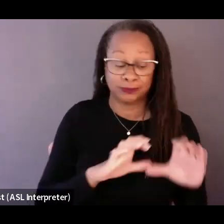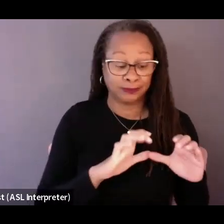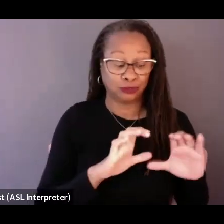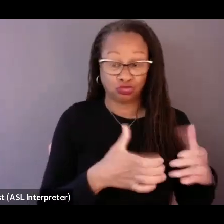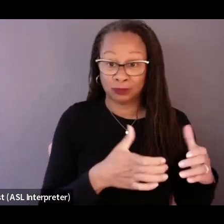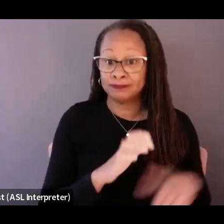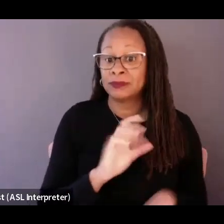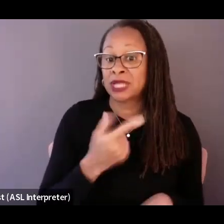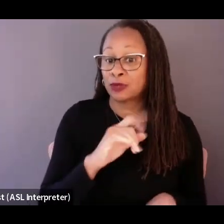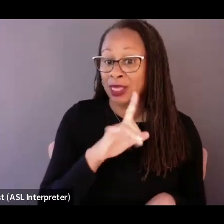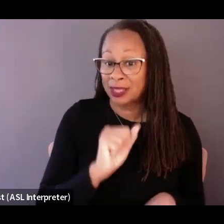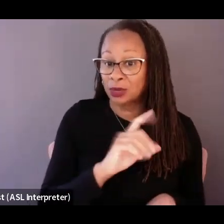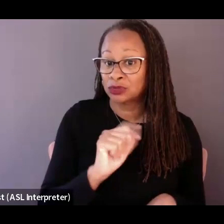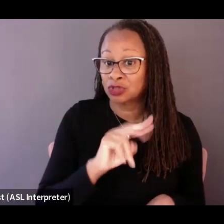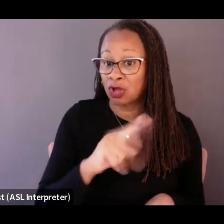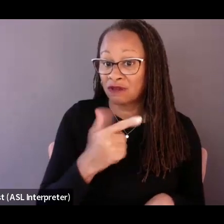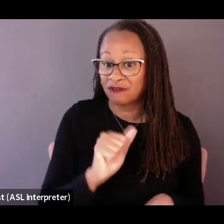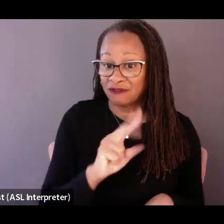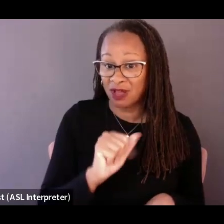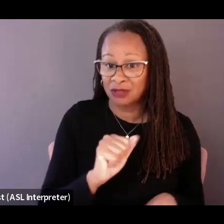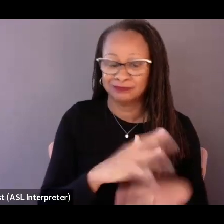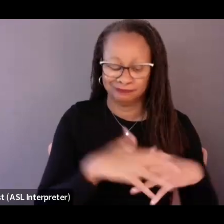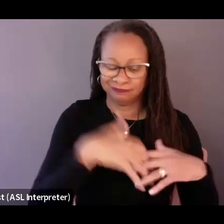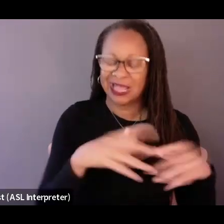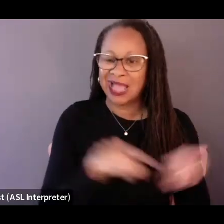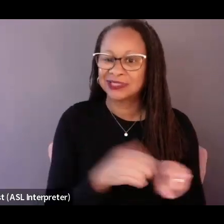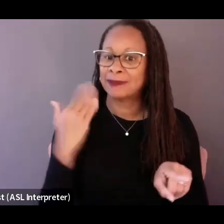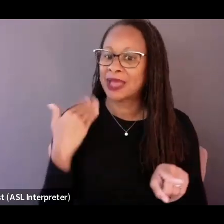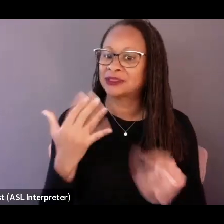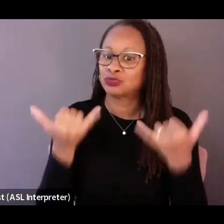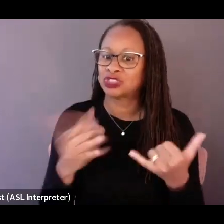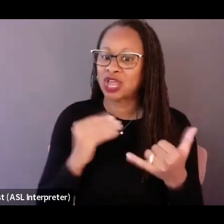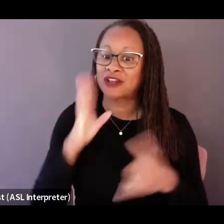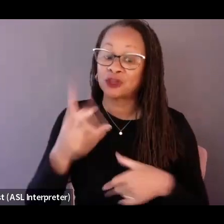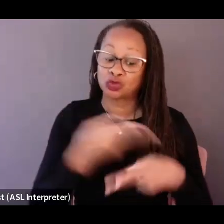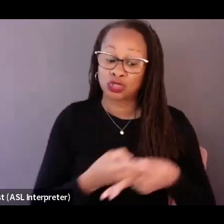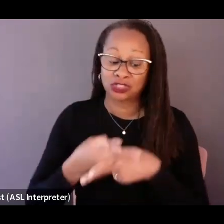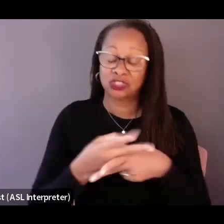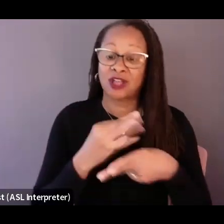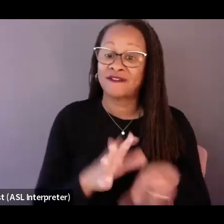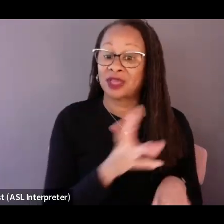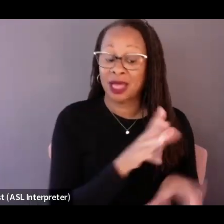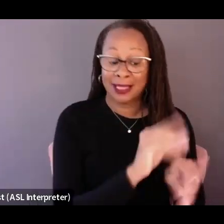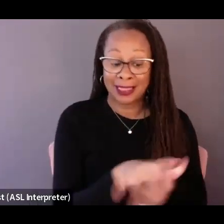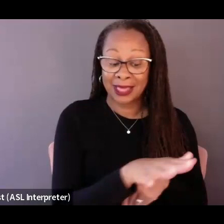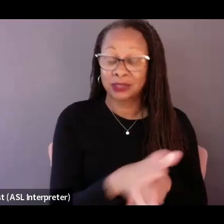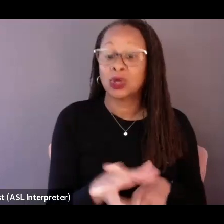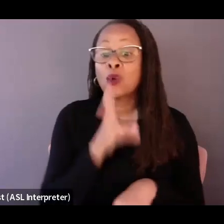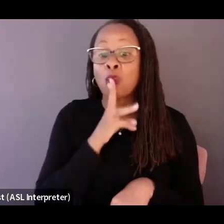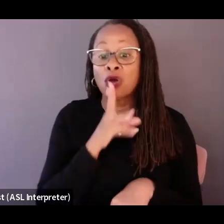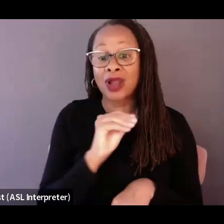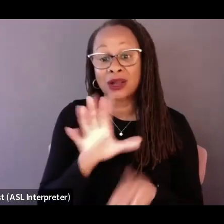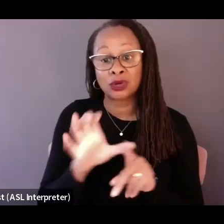Gabrielino Tongva as the past, present, and future caretakers of the land,